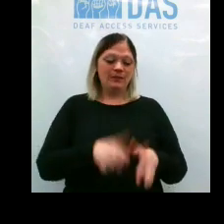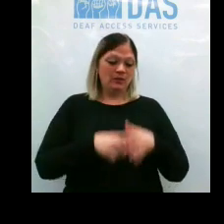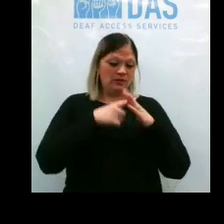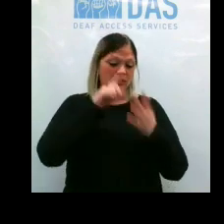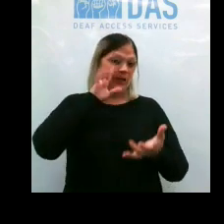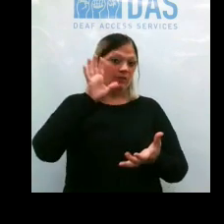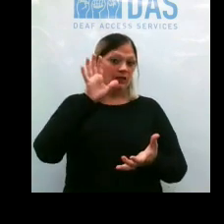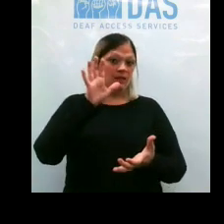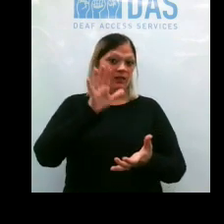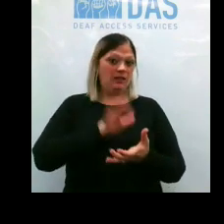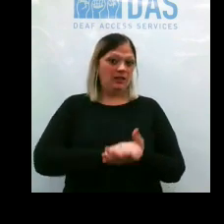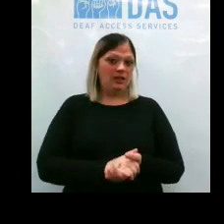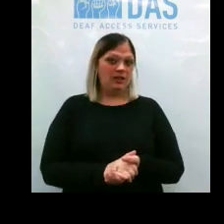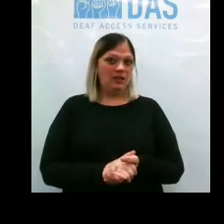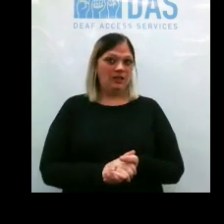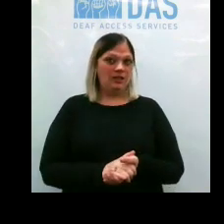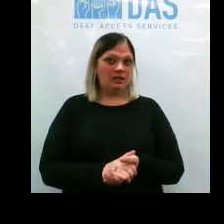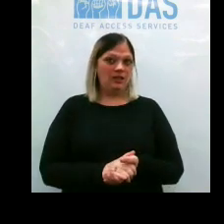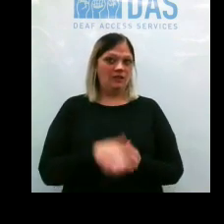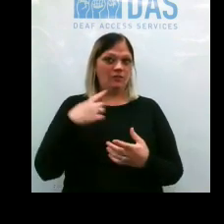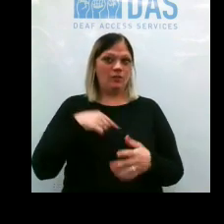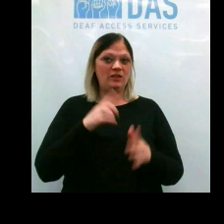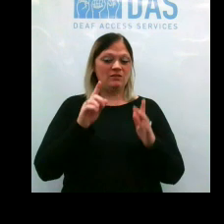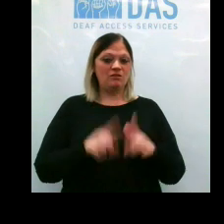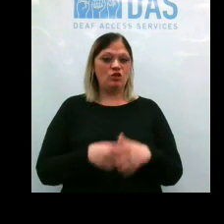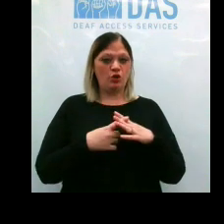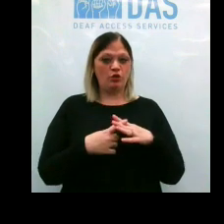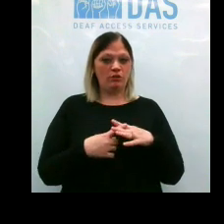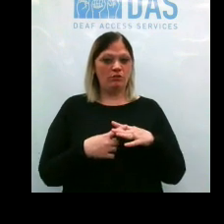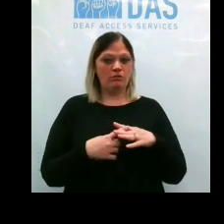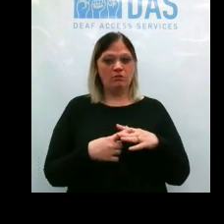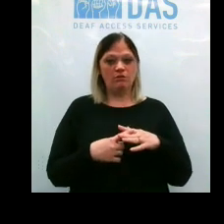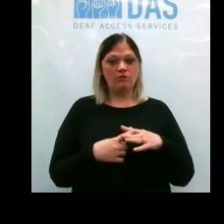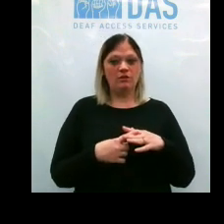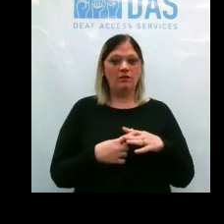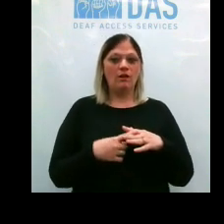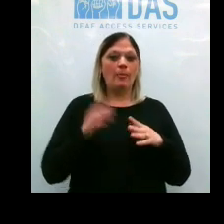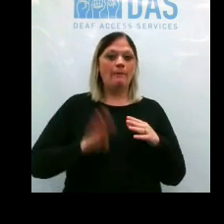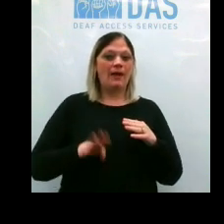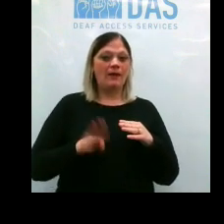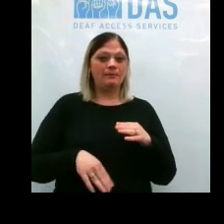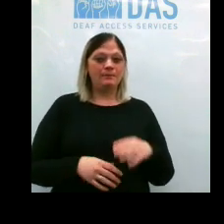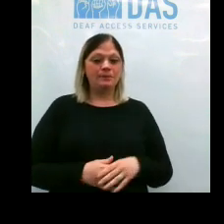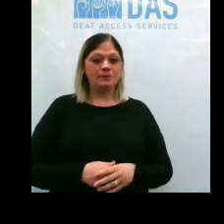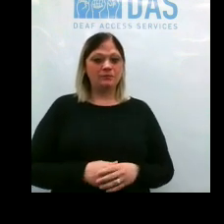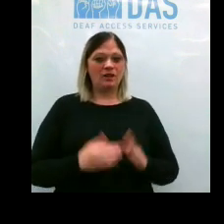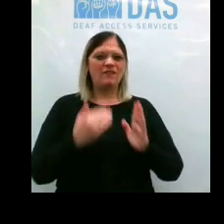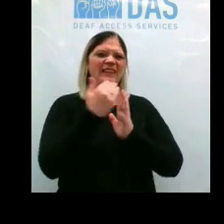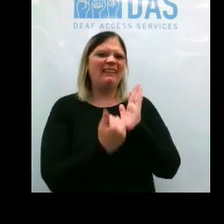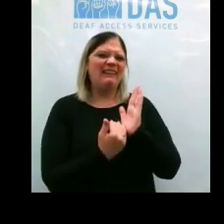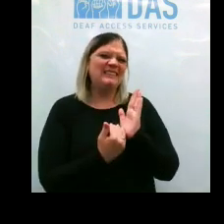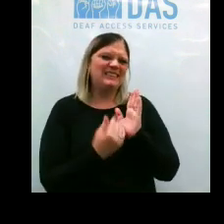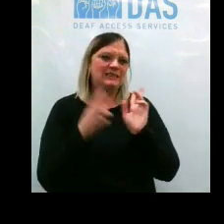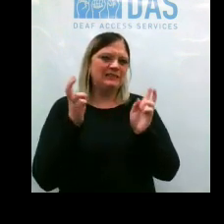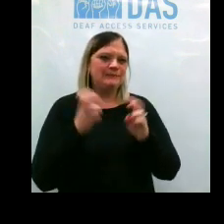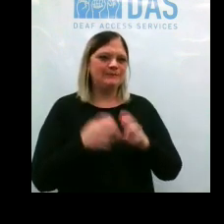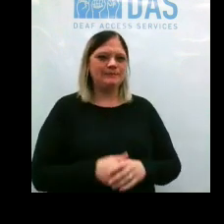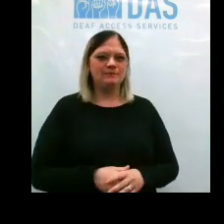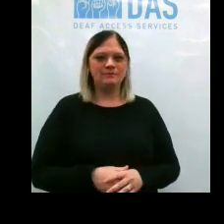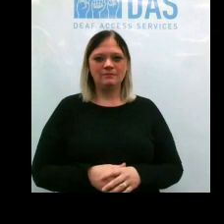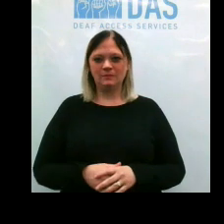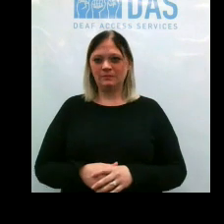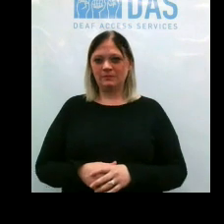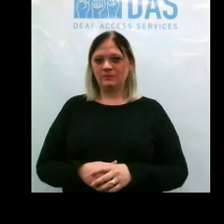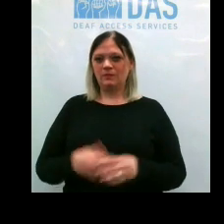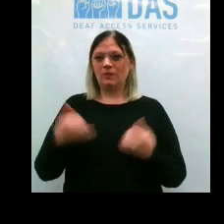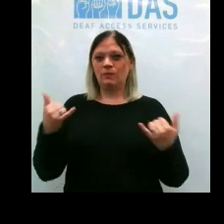I believe, last time we started on the bottom. So this time I